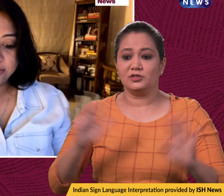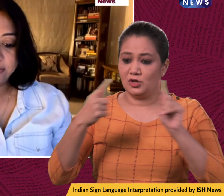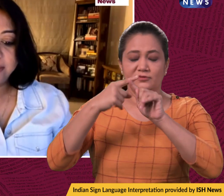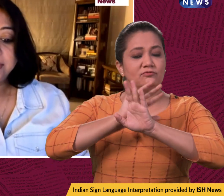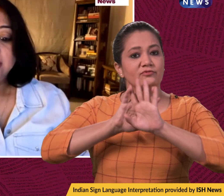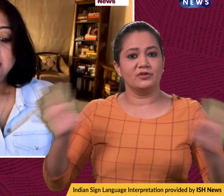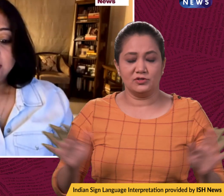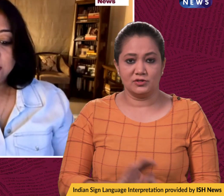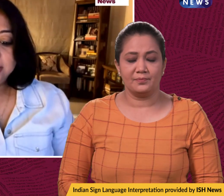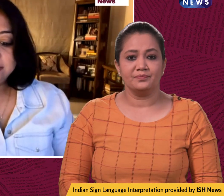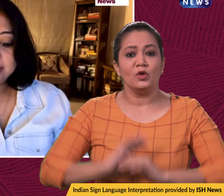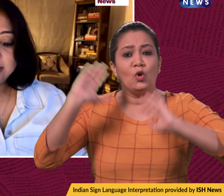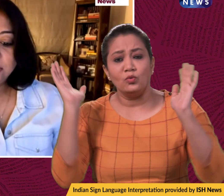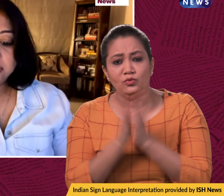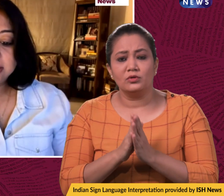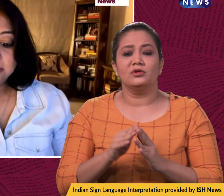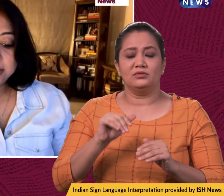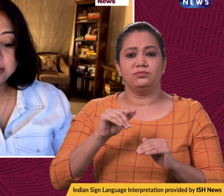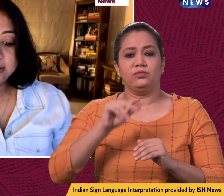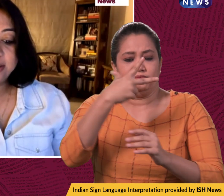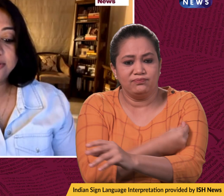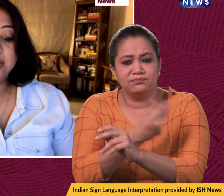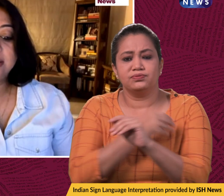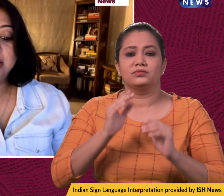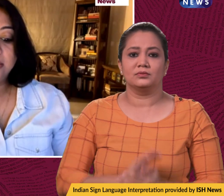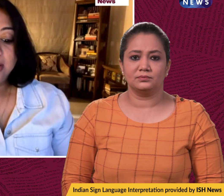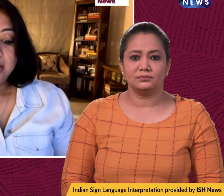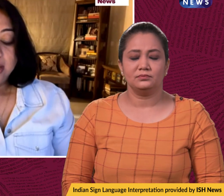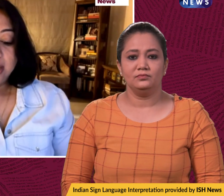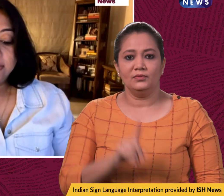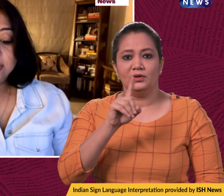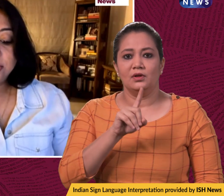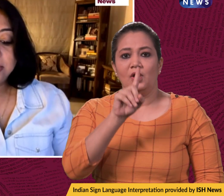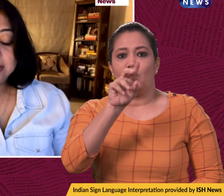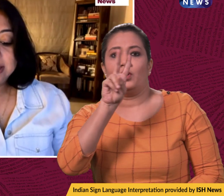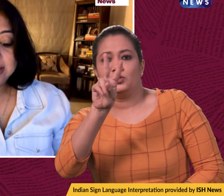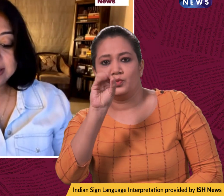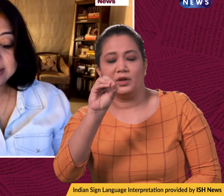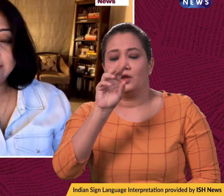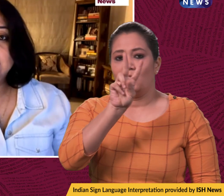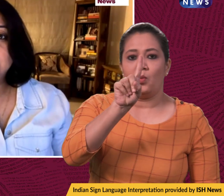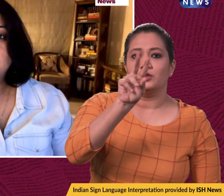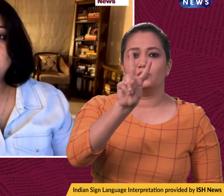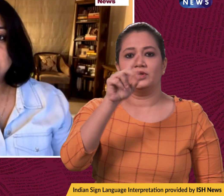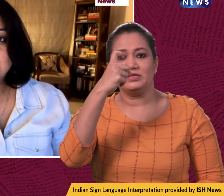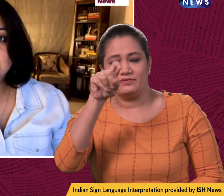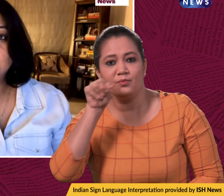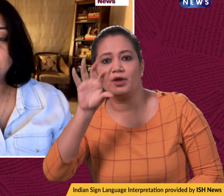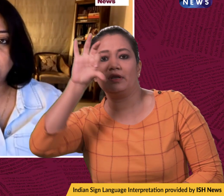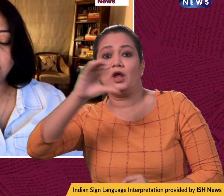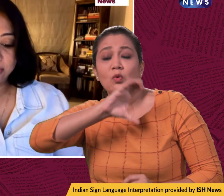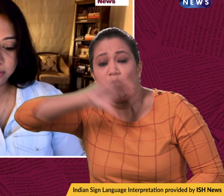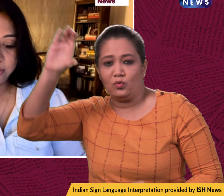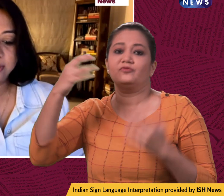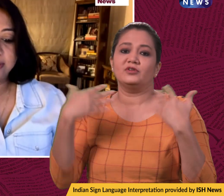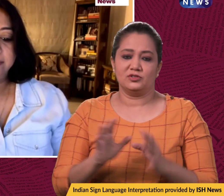vaccine so far. The cumulative vaccine doses administered in the country are now 127.9